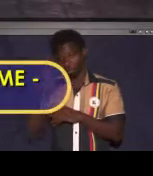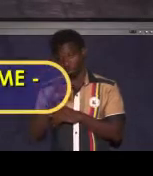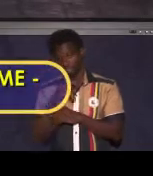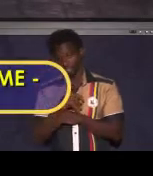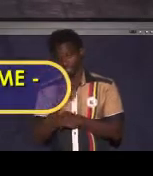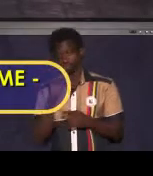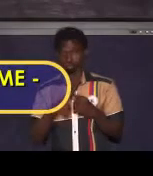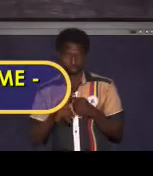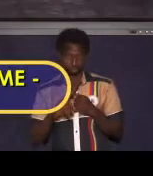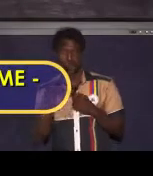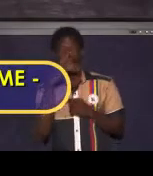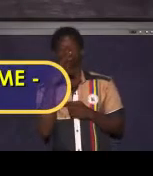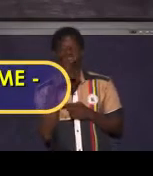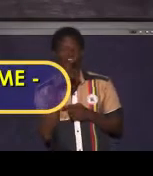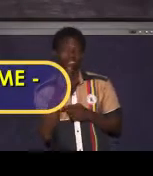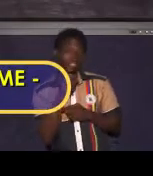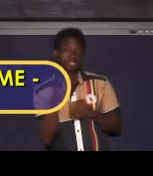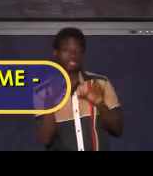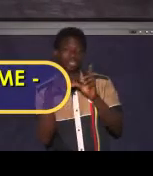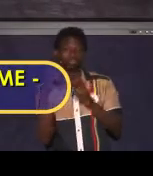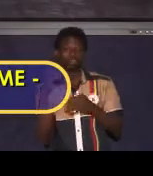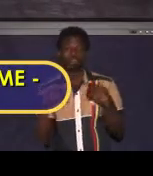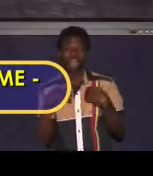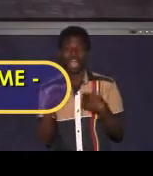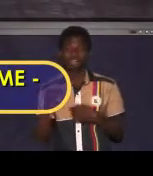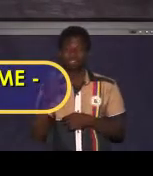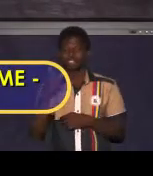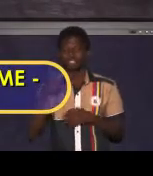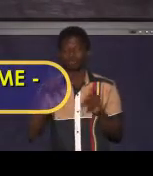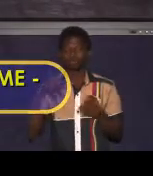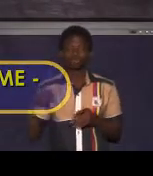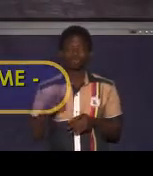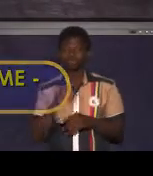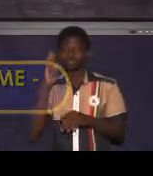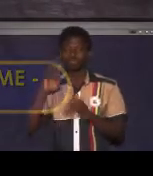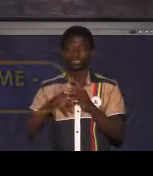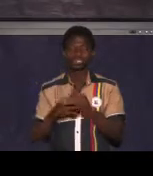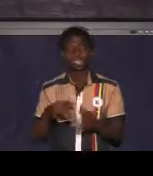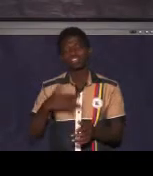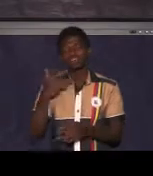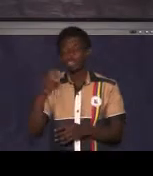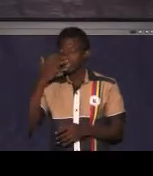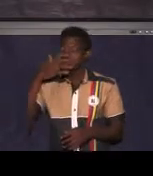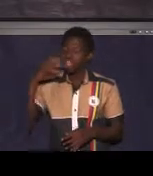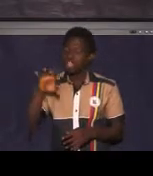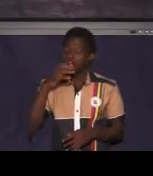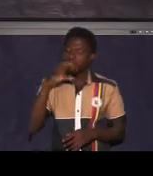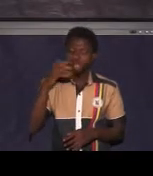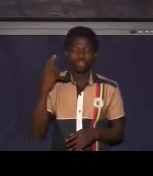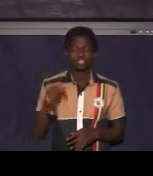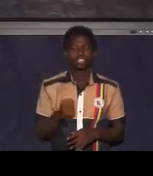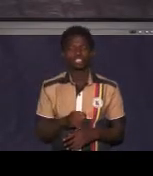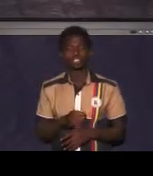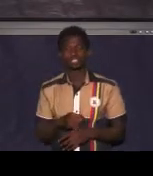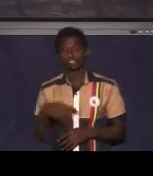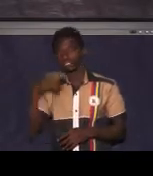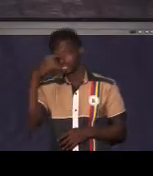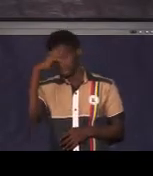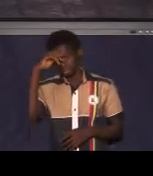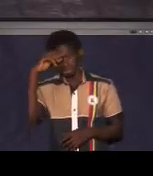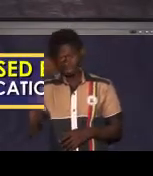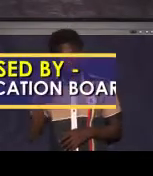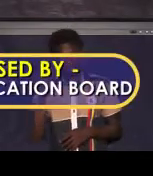say, 10 people. You can see that we will start feeling hot, we will start feeling, the temperature will be